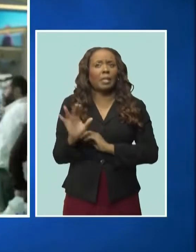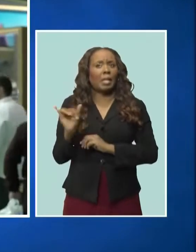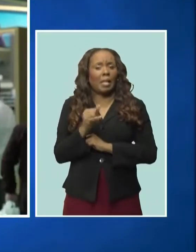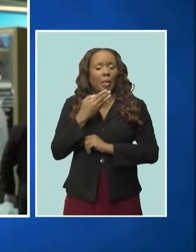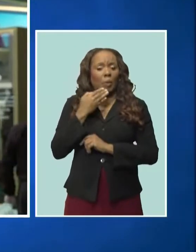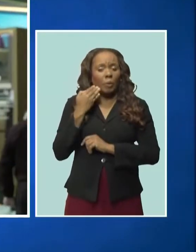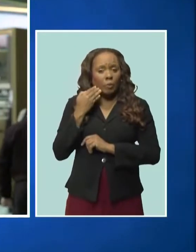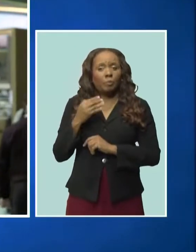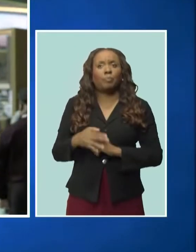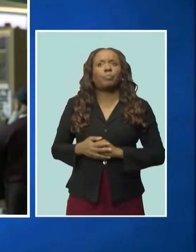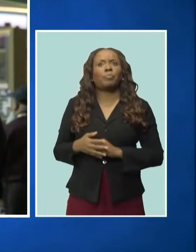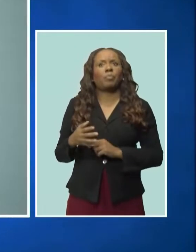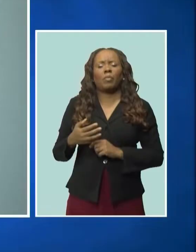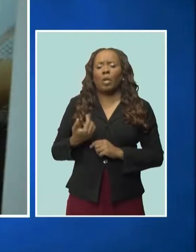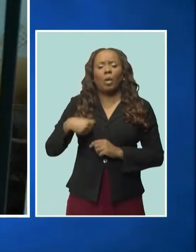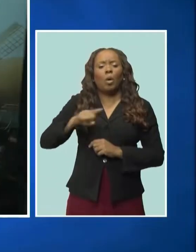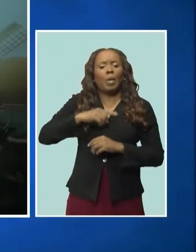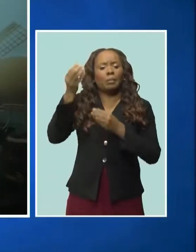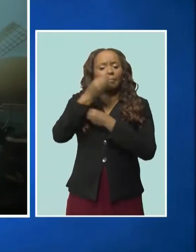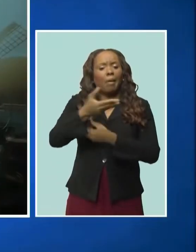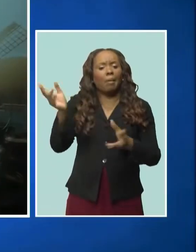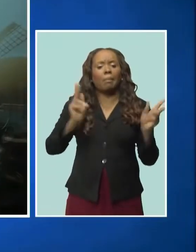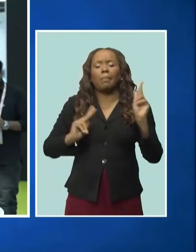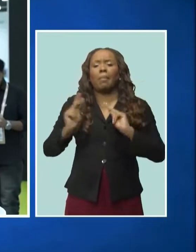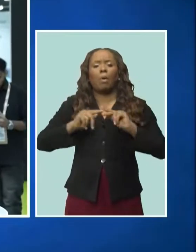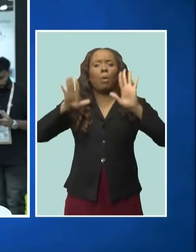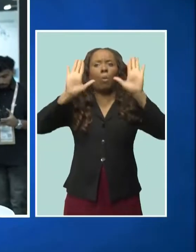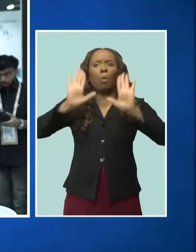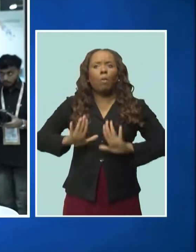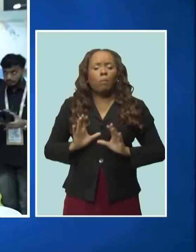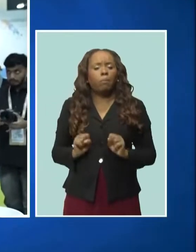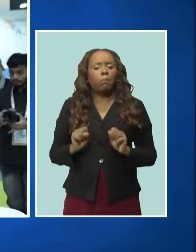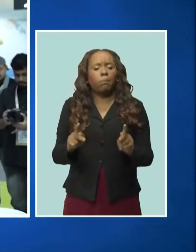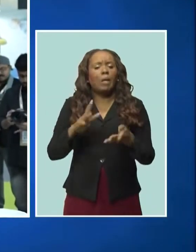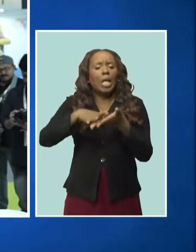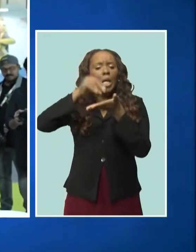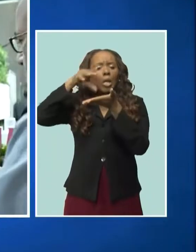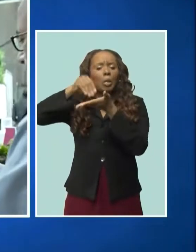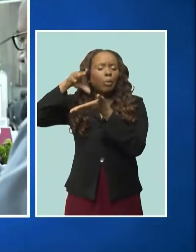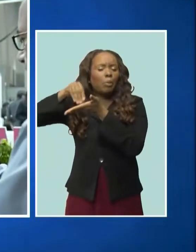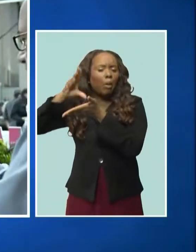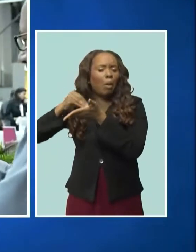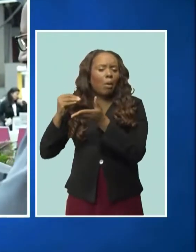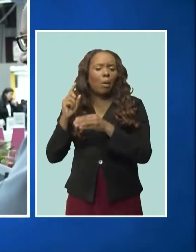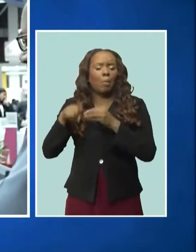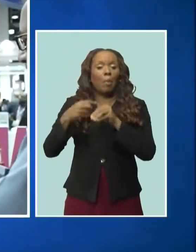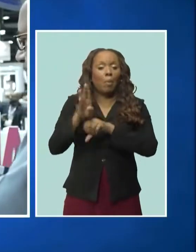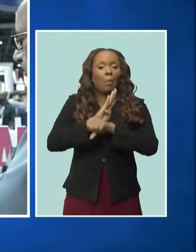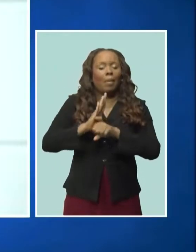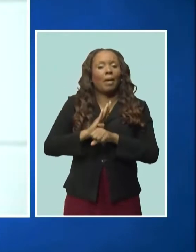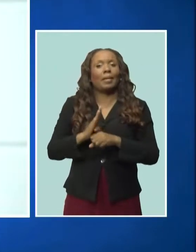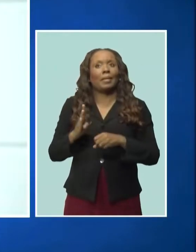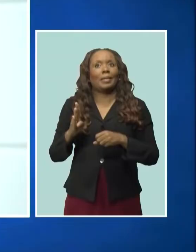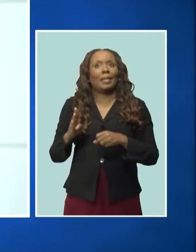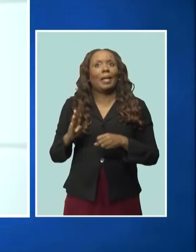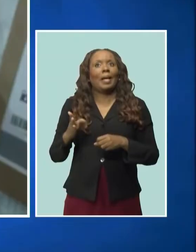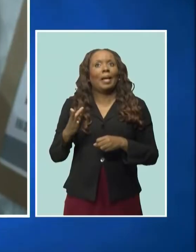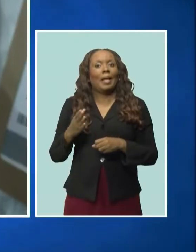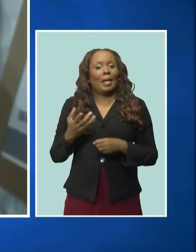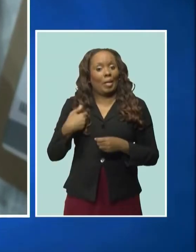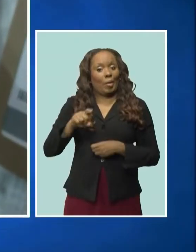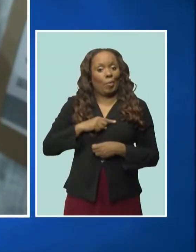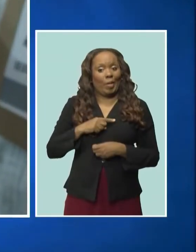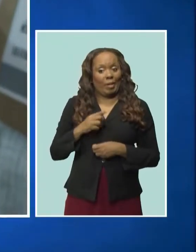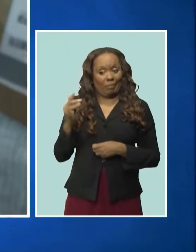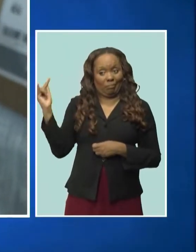them that this is a wonderful opportunity to learn more about Barbados, the people and so forth. and then to come here to the actual travel market